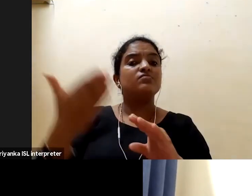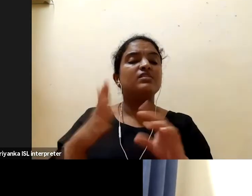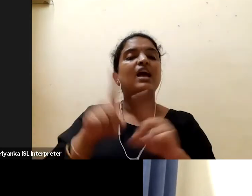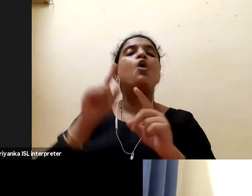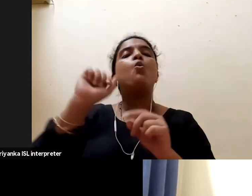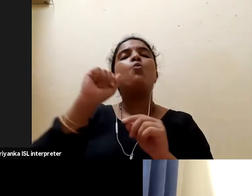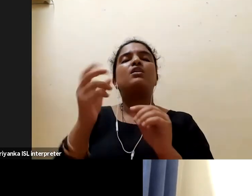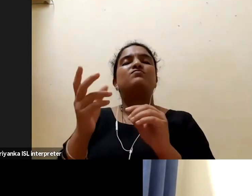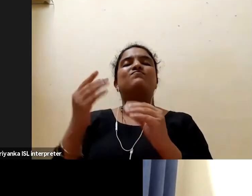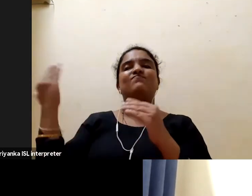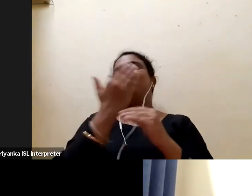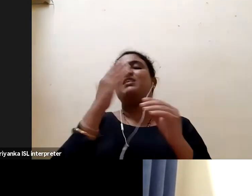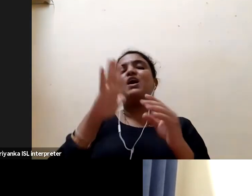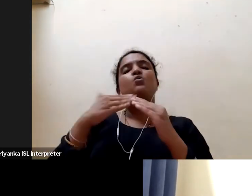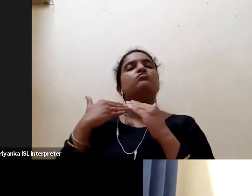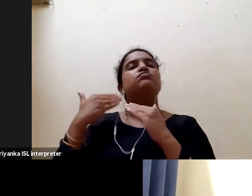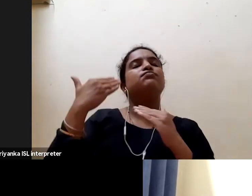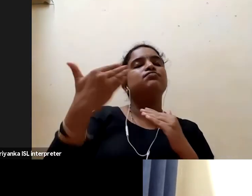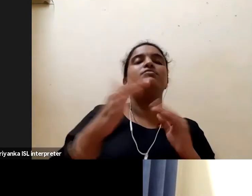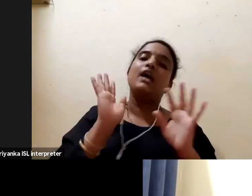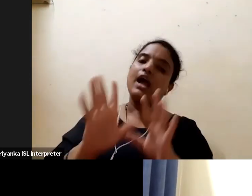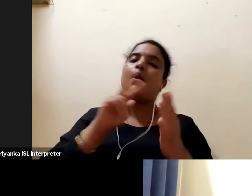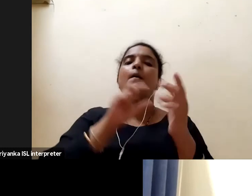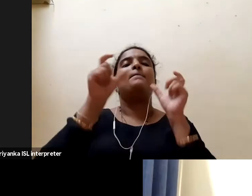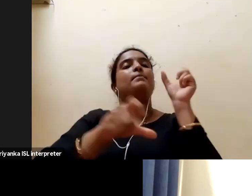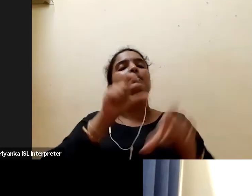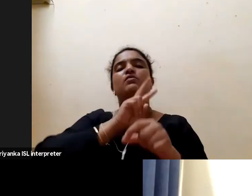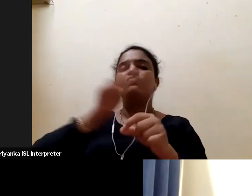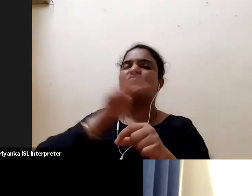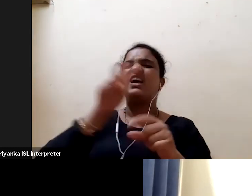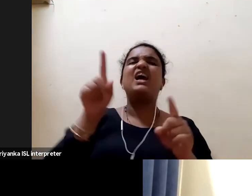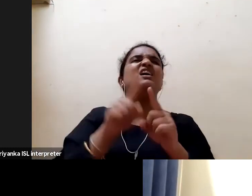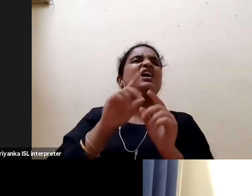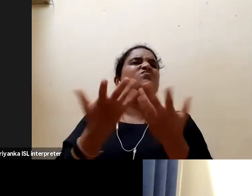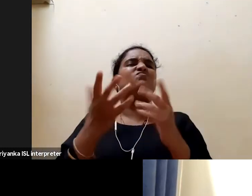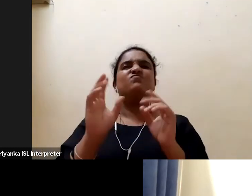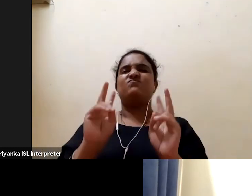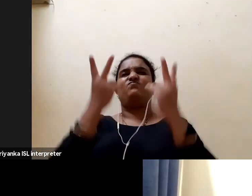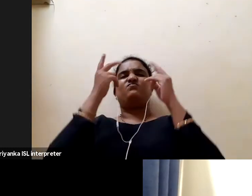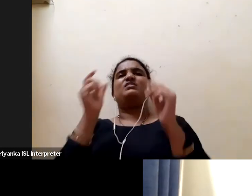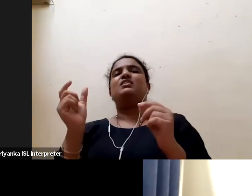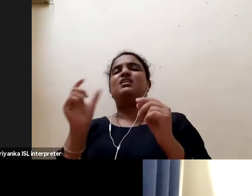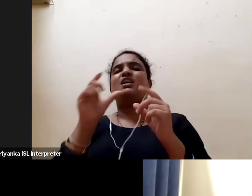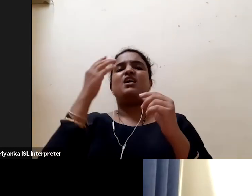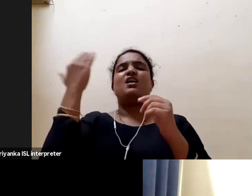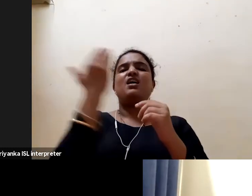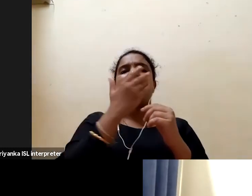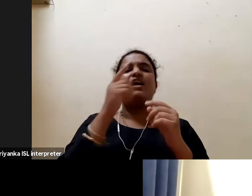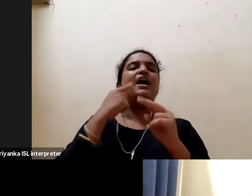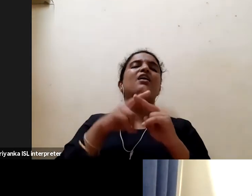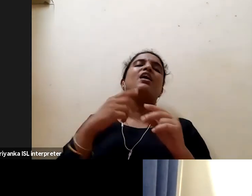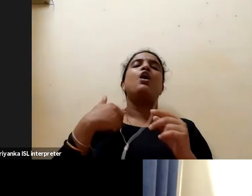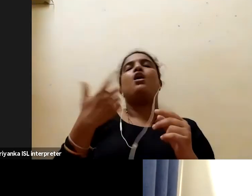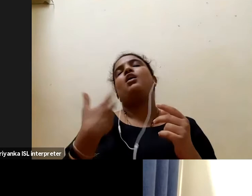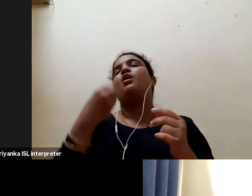That's the kind of blogging that's sustainable. If you write very obscure things, I mean, how many, like every day, if I'm just writing what